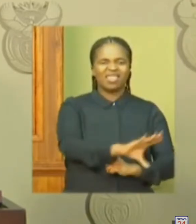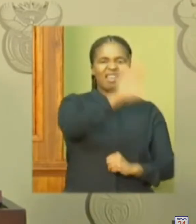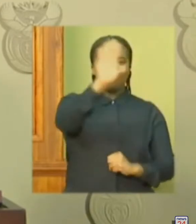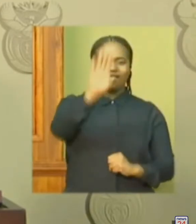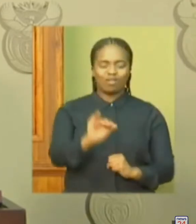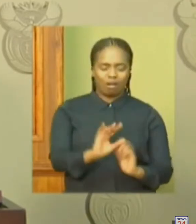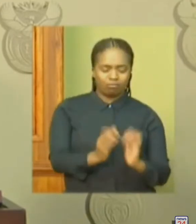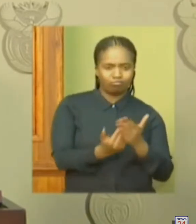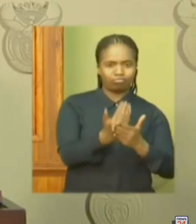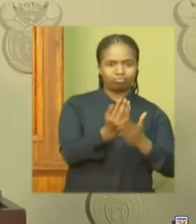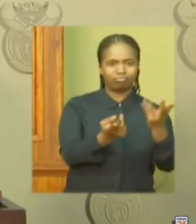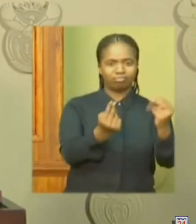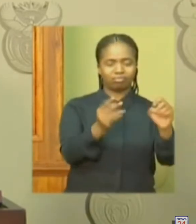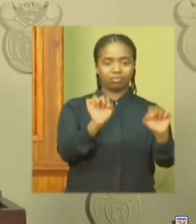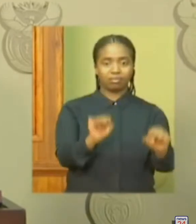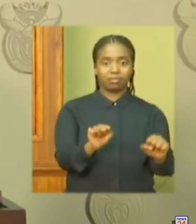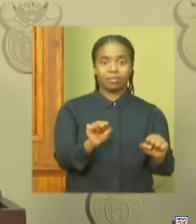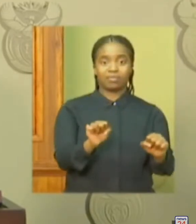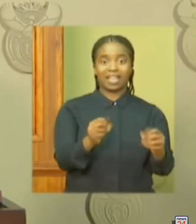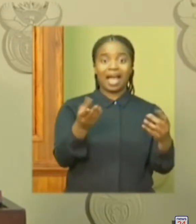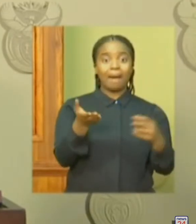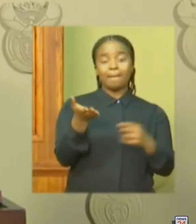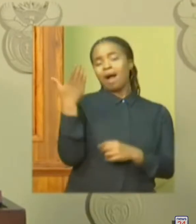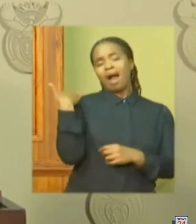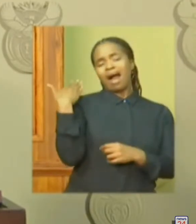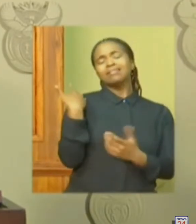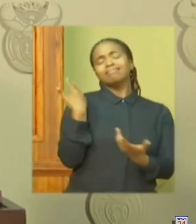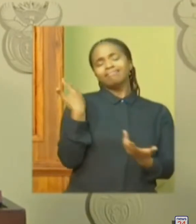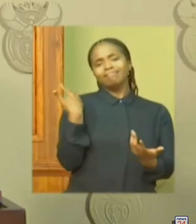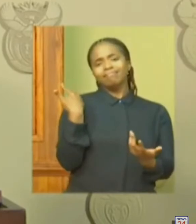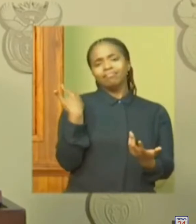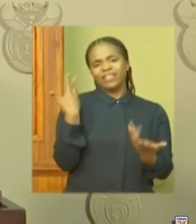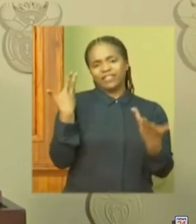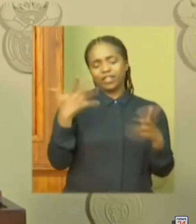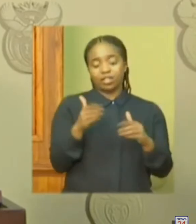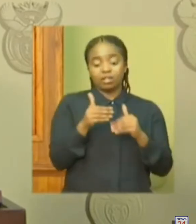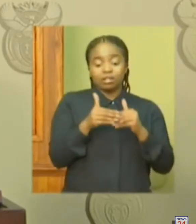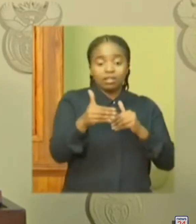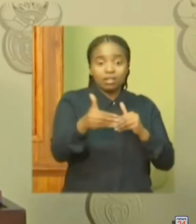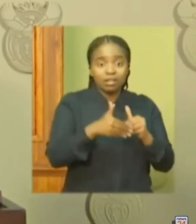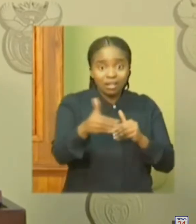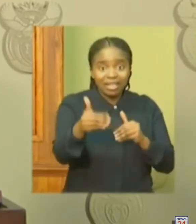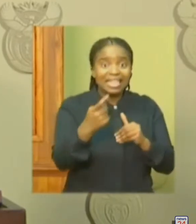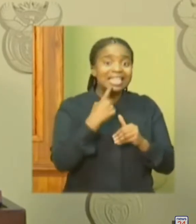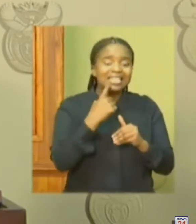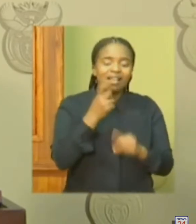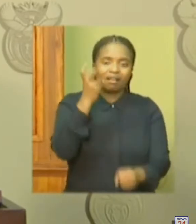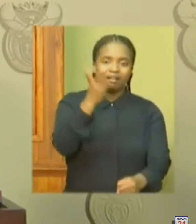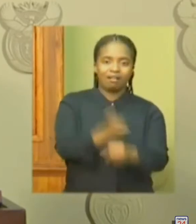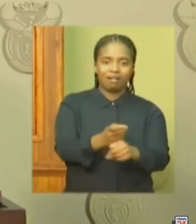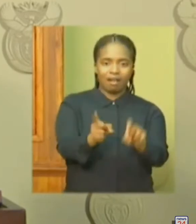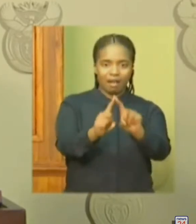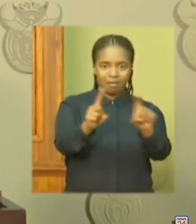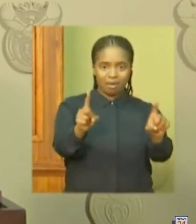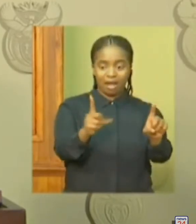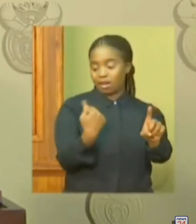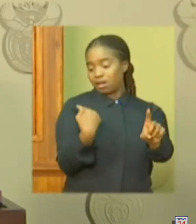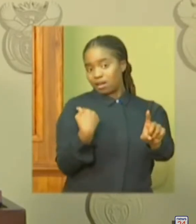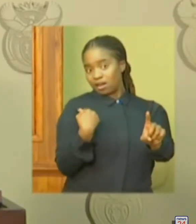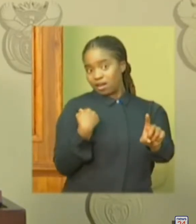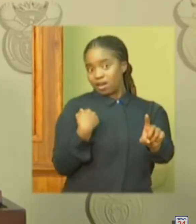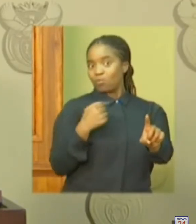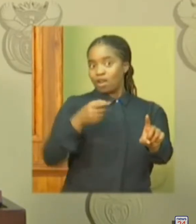Africa. The days before us will be difficult, but we will draw strength from what we